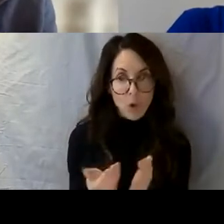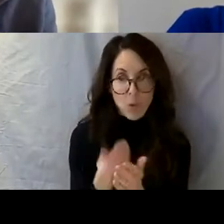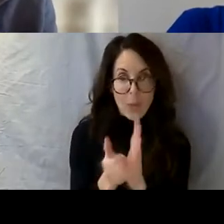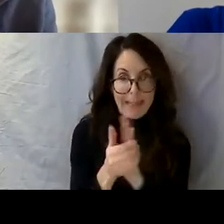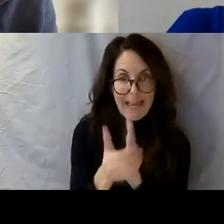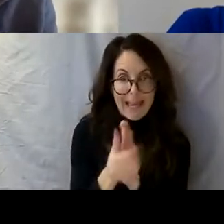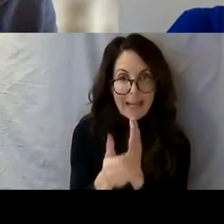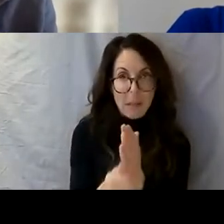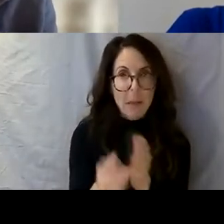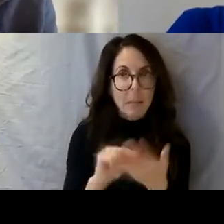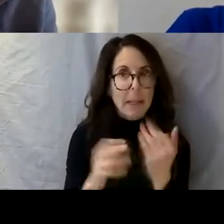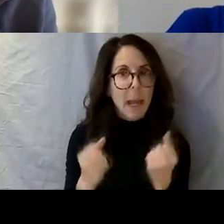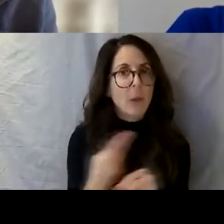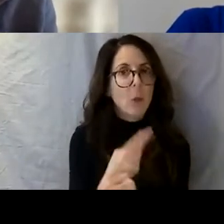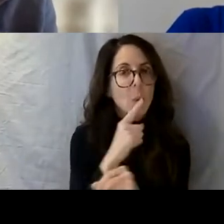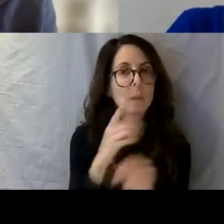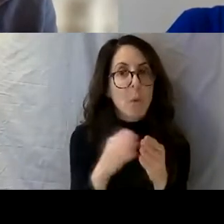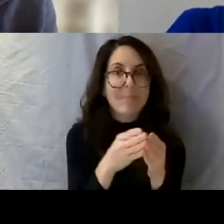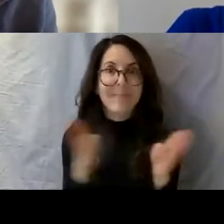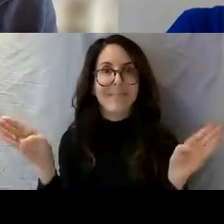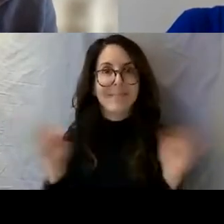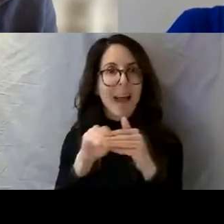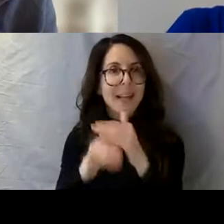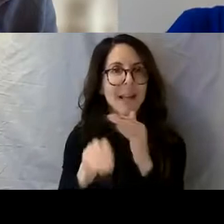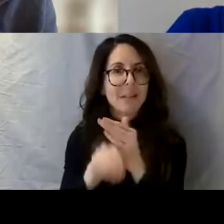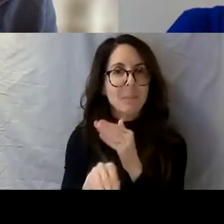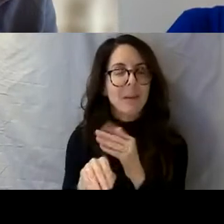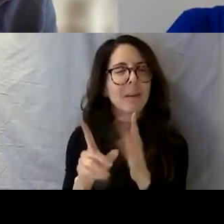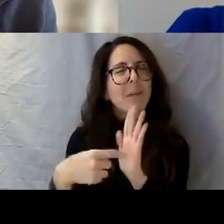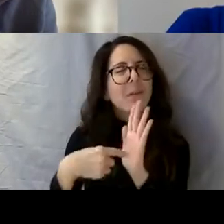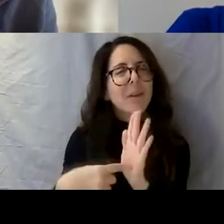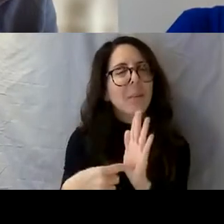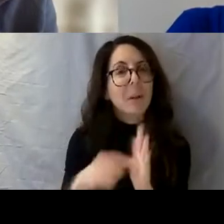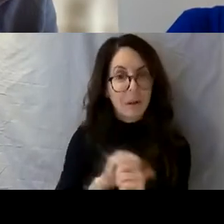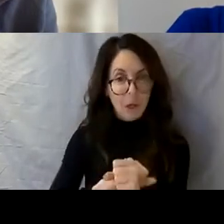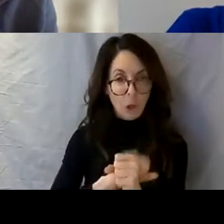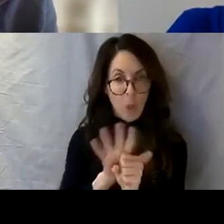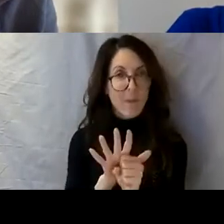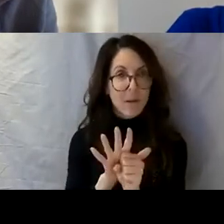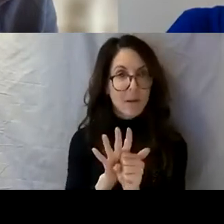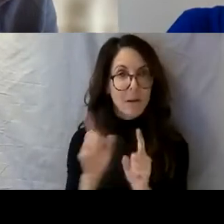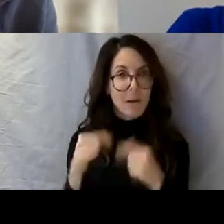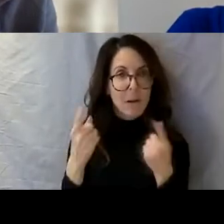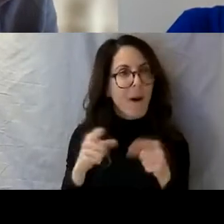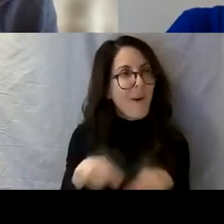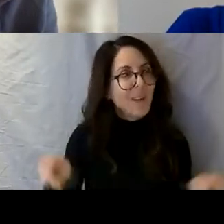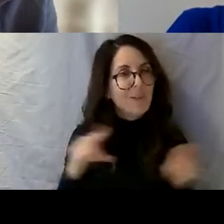increase accessibility to different demographics? For example, during the pandemic, we were all able to work